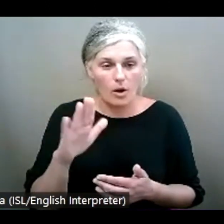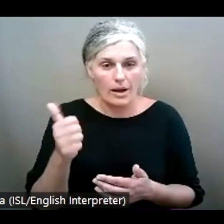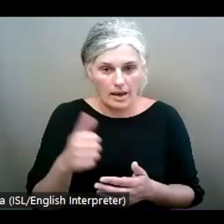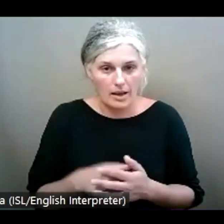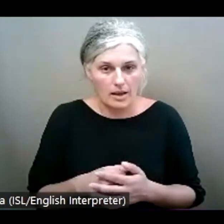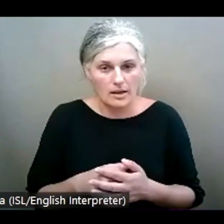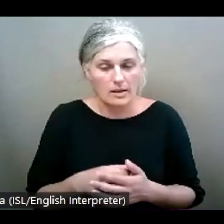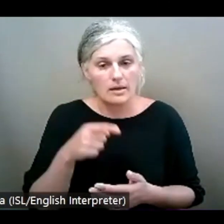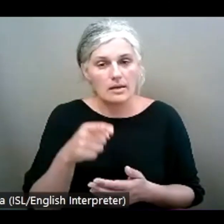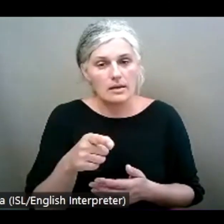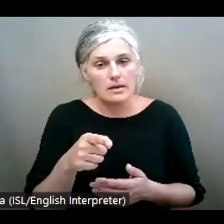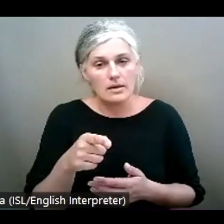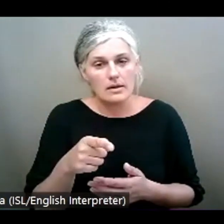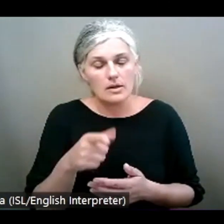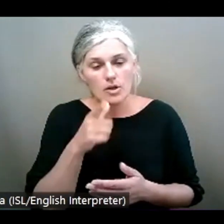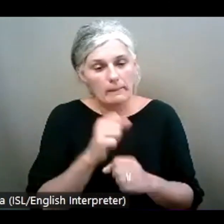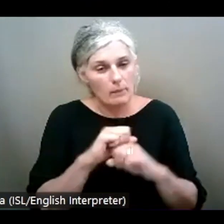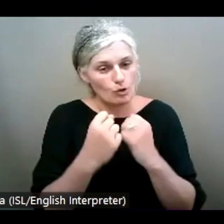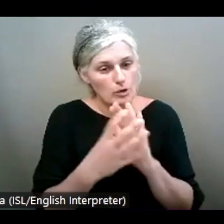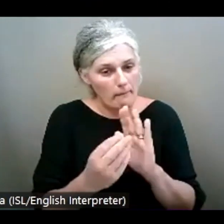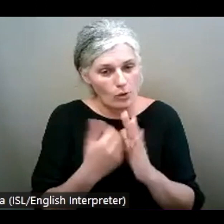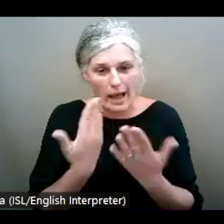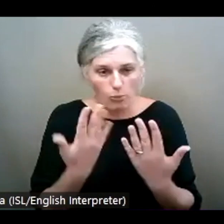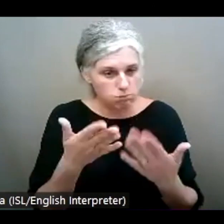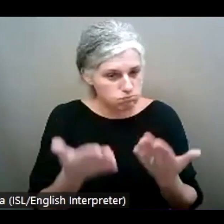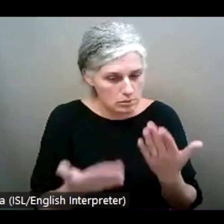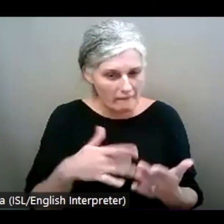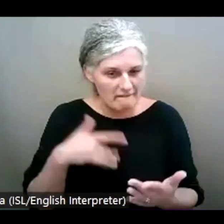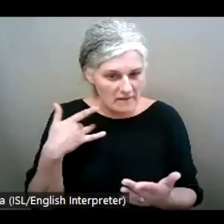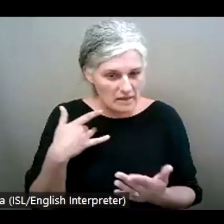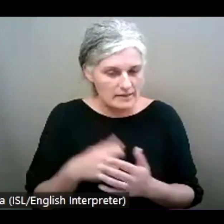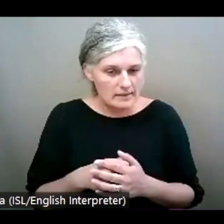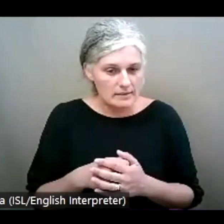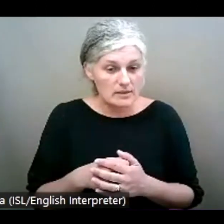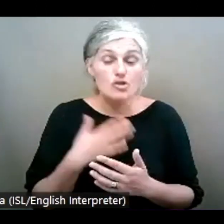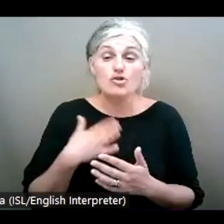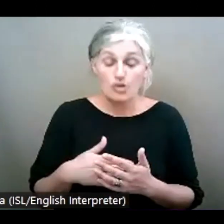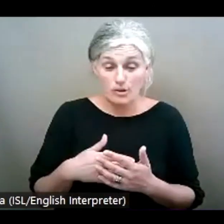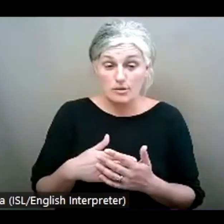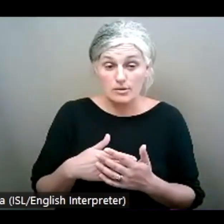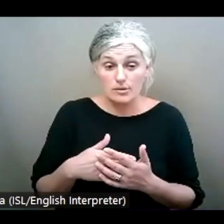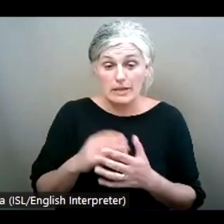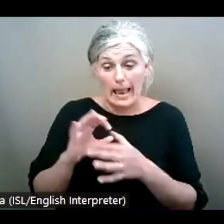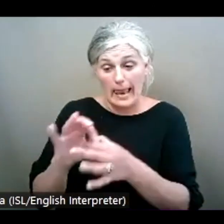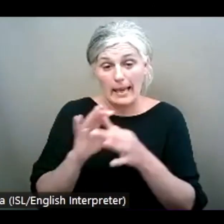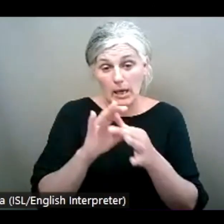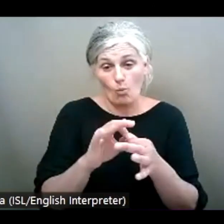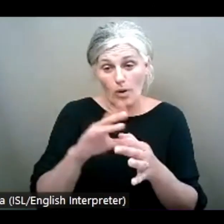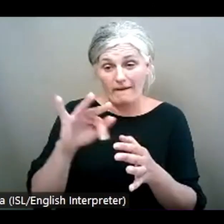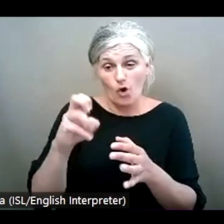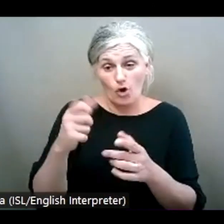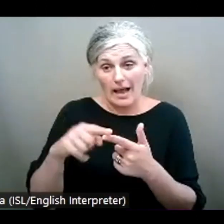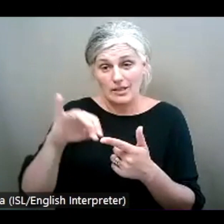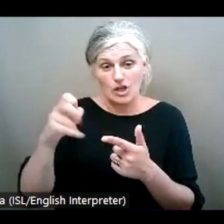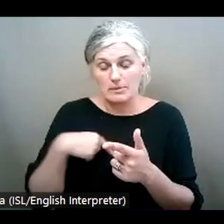the resistance to the social model? Thanks, Peter. Just to echo what James and Fiona said, money,